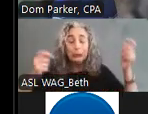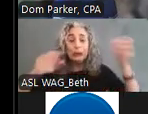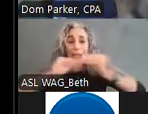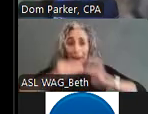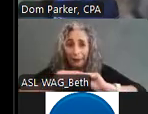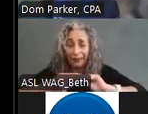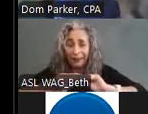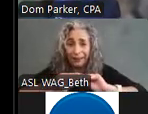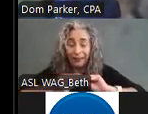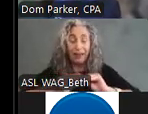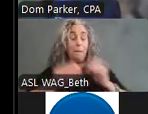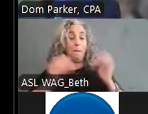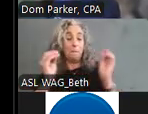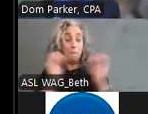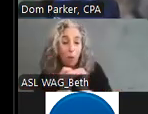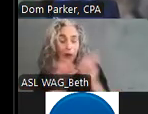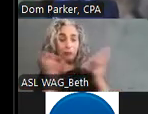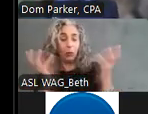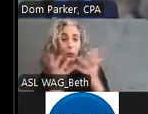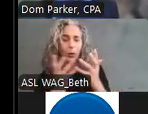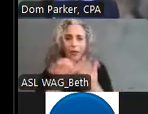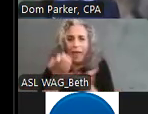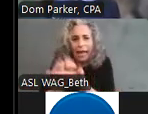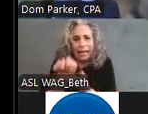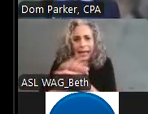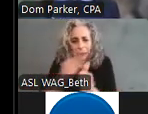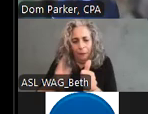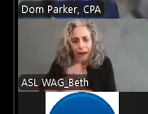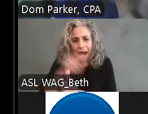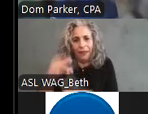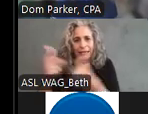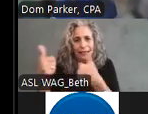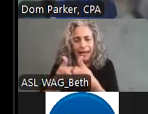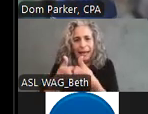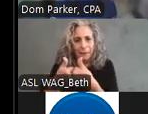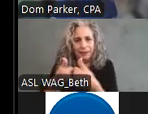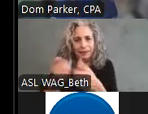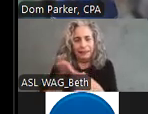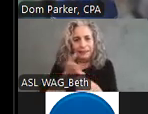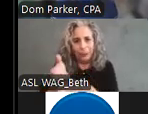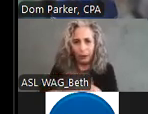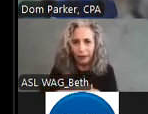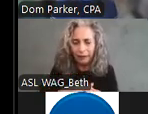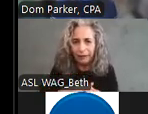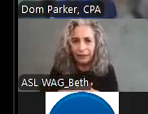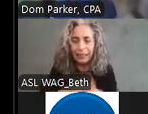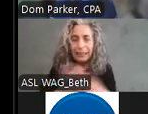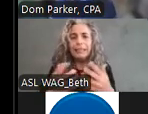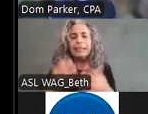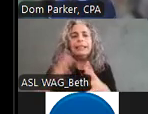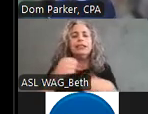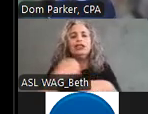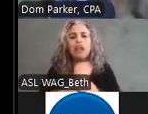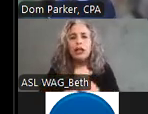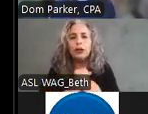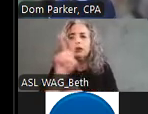even crazier to me is the economics behind the video game industry. The gaming industry generates $200